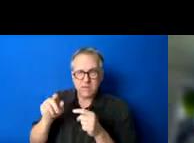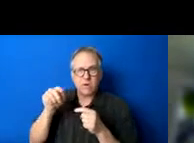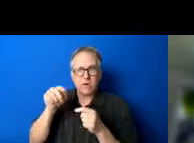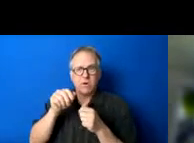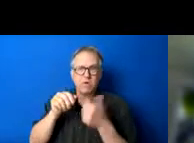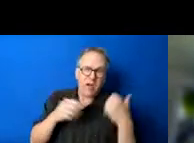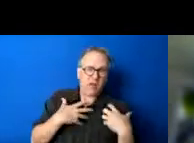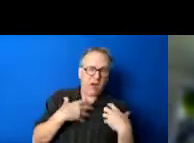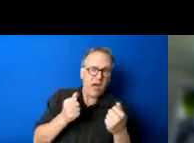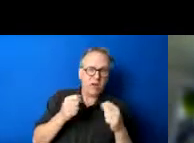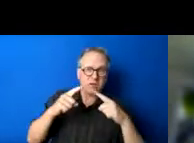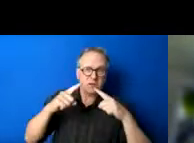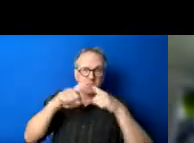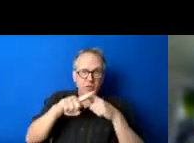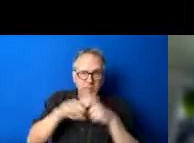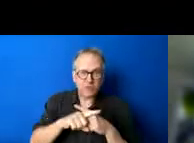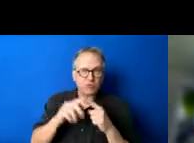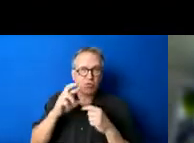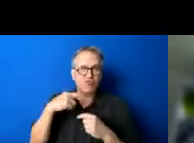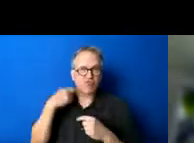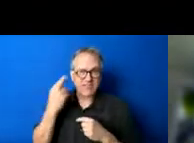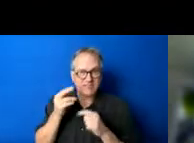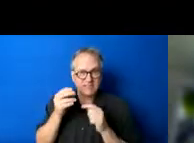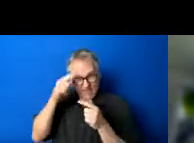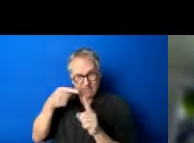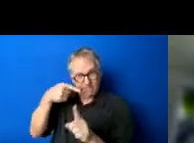health complications or risk factors?